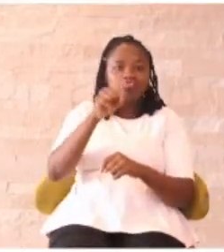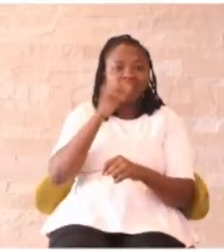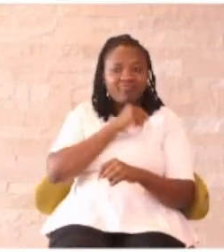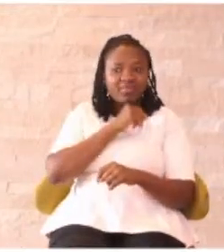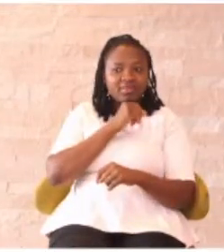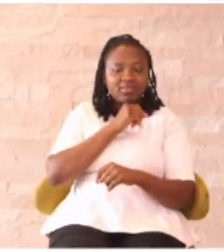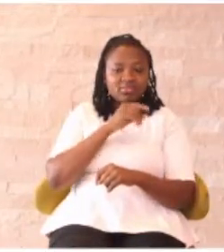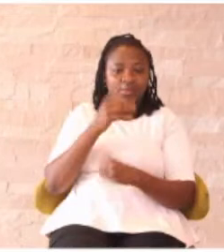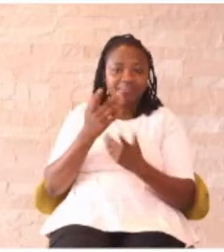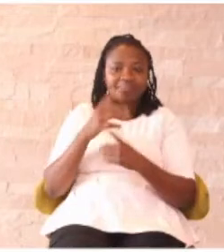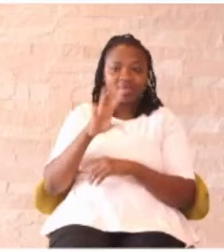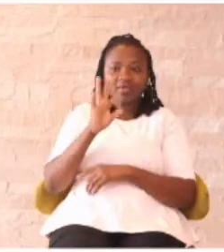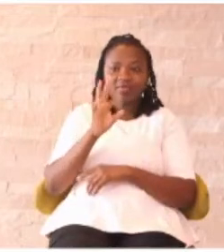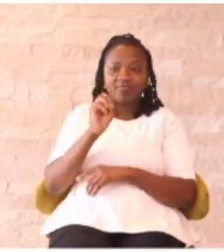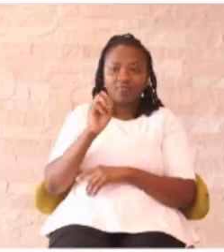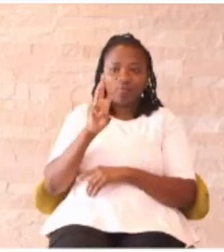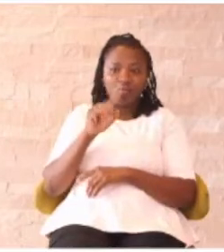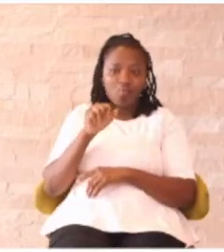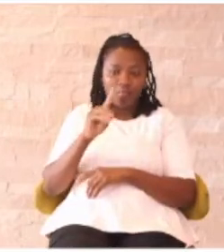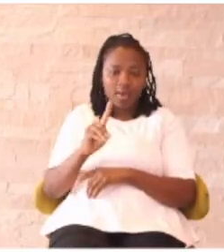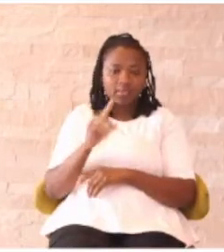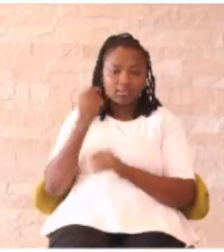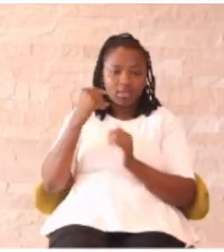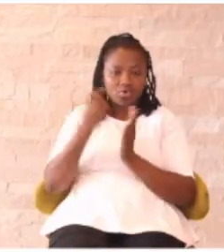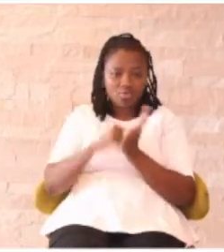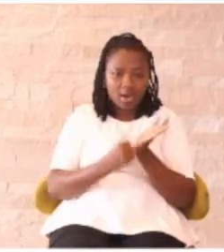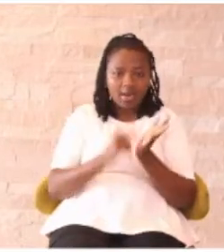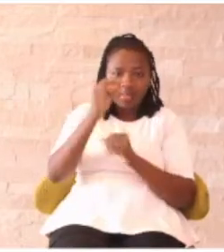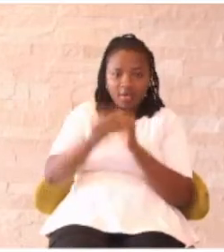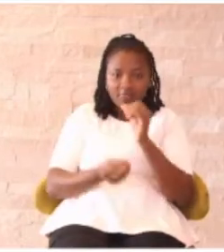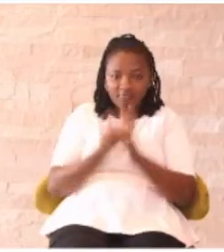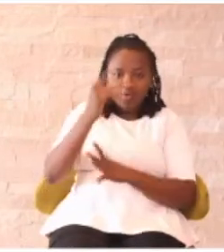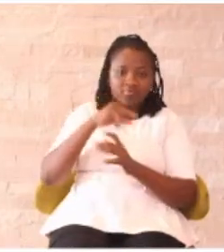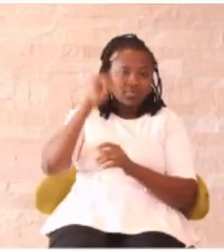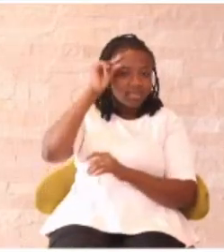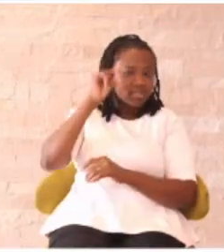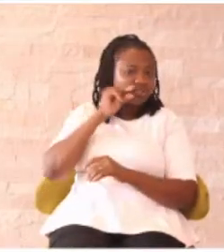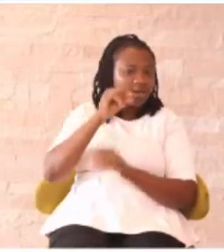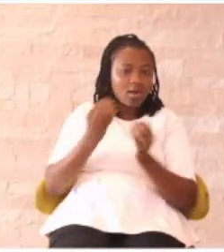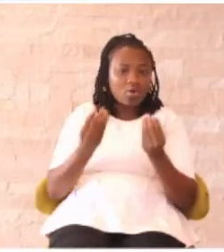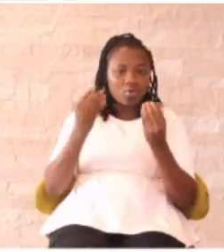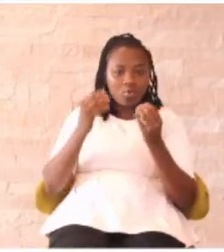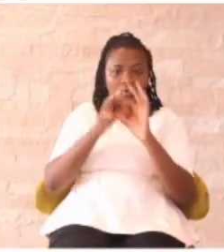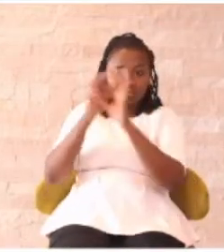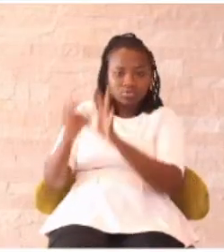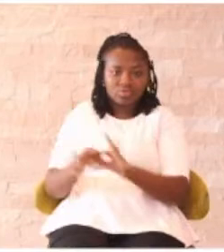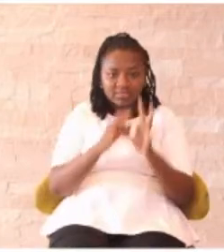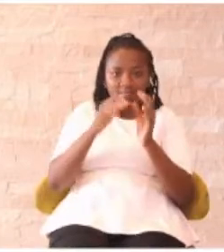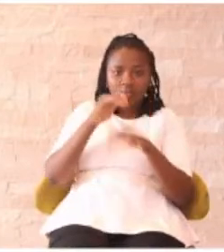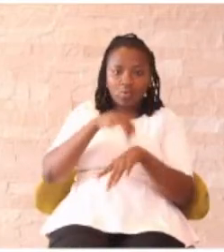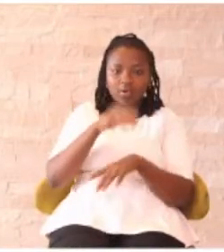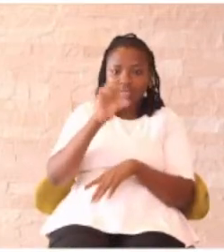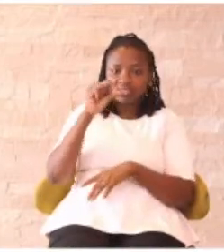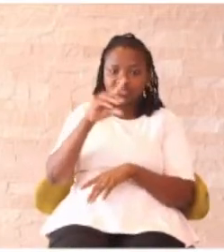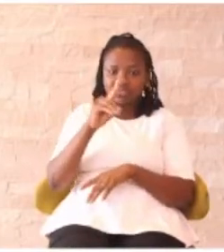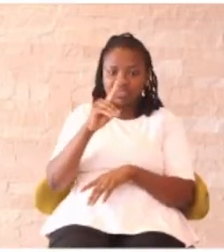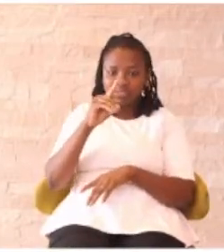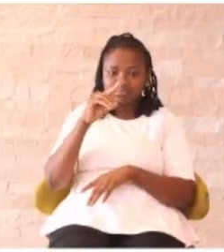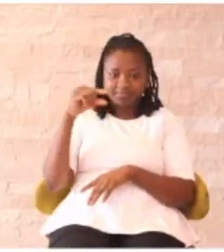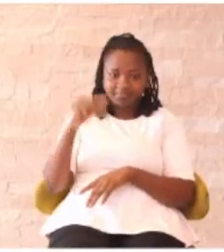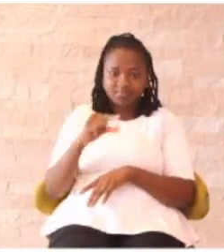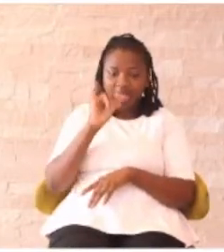Uganda led the formation of the Uganda Gender Consortium. The Uganda Gender Consortium on SDG is a body